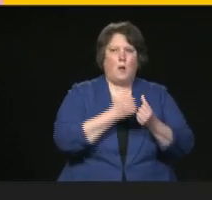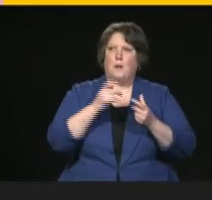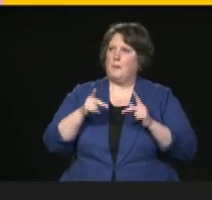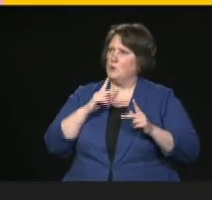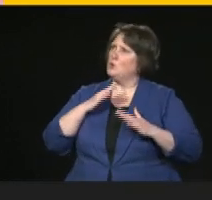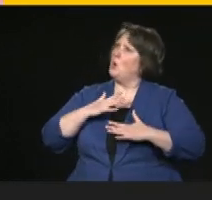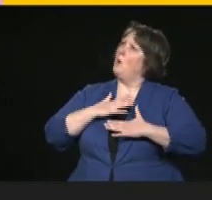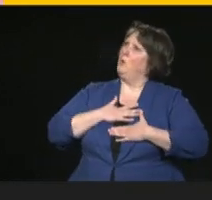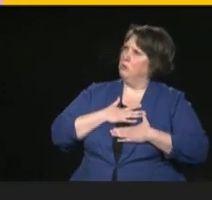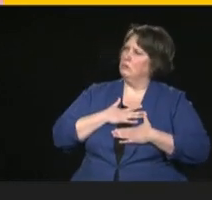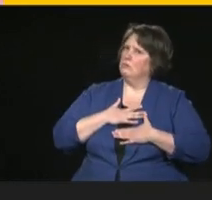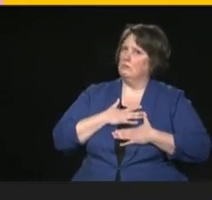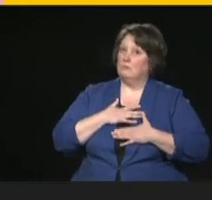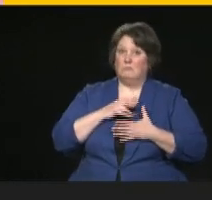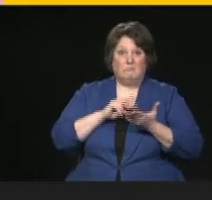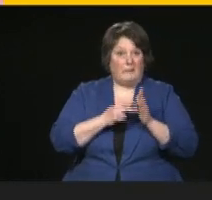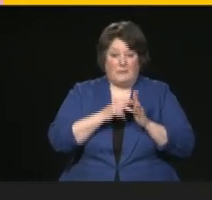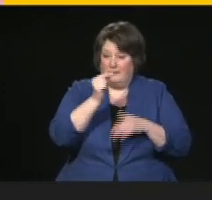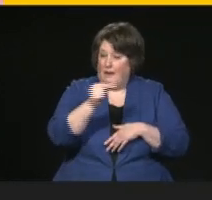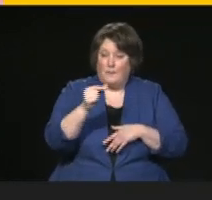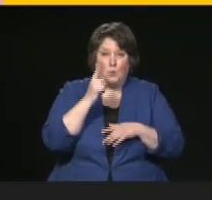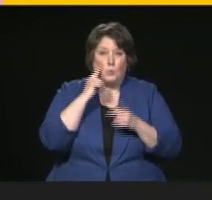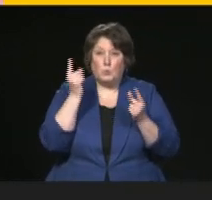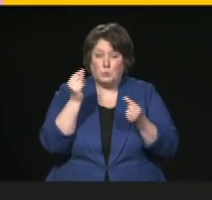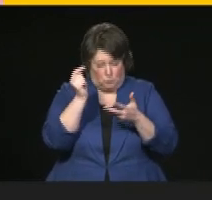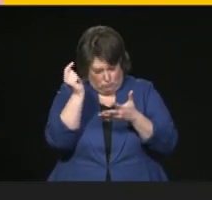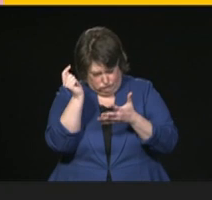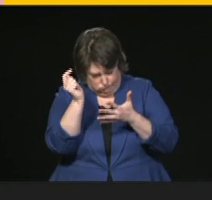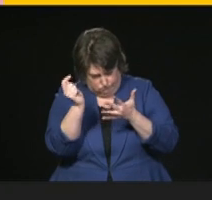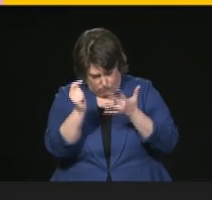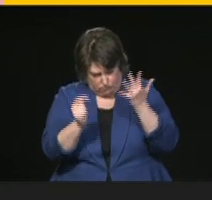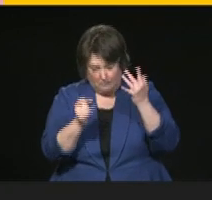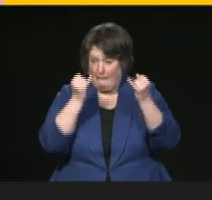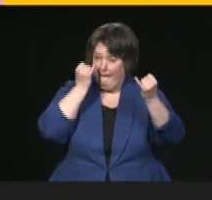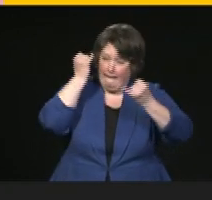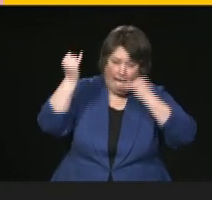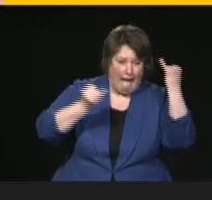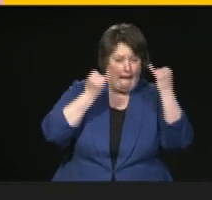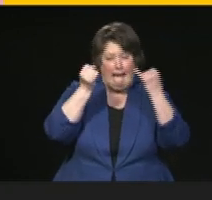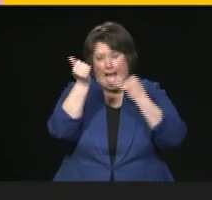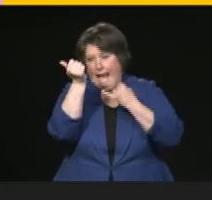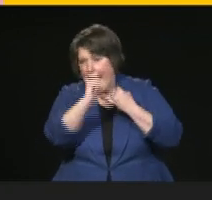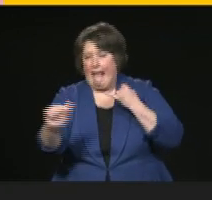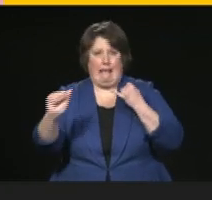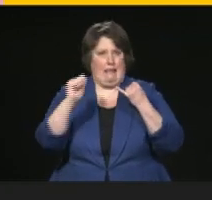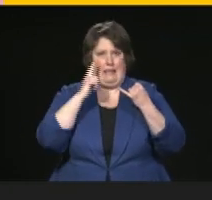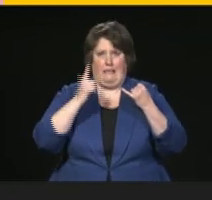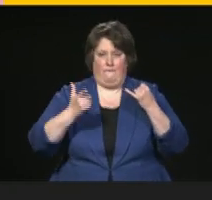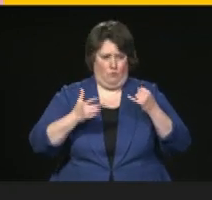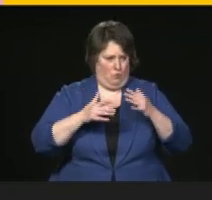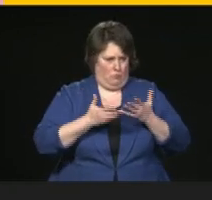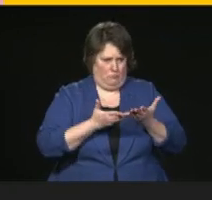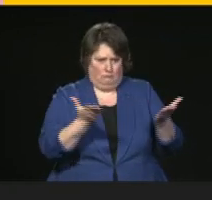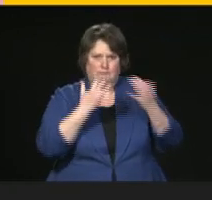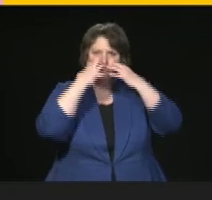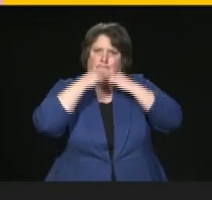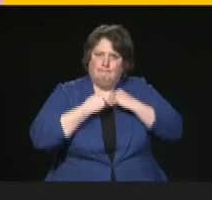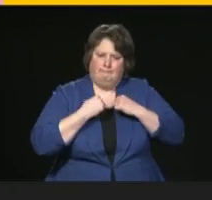it takes to keep Canadians healthy and safe and to keep our